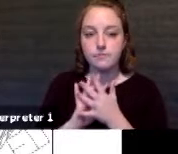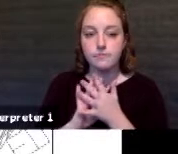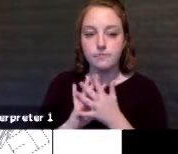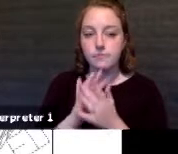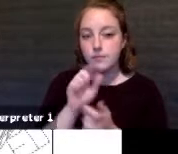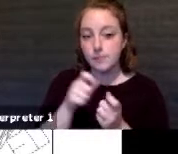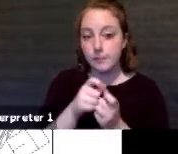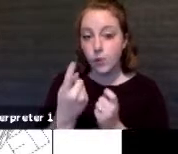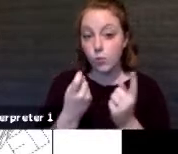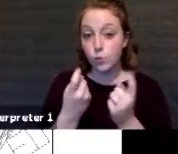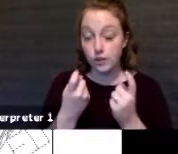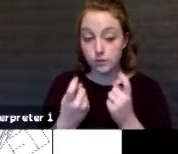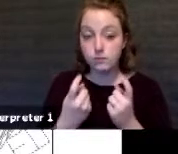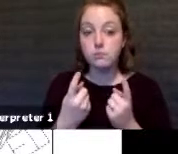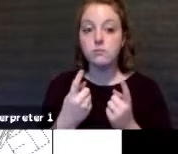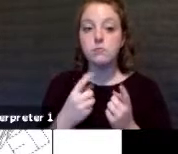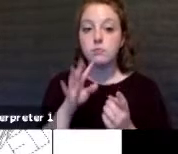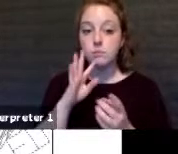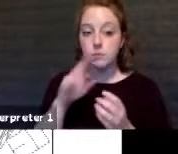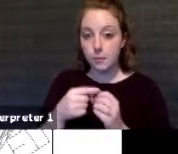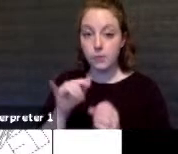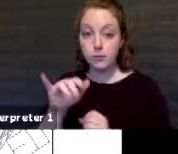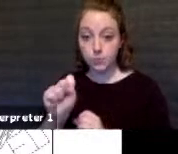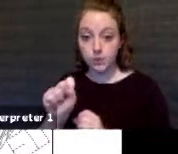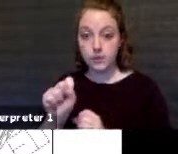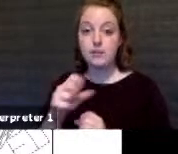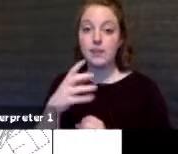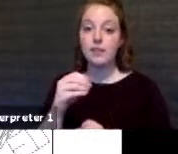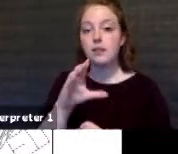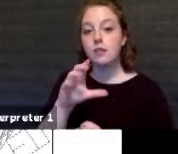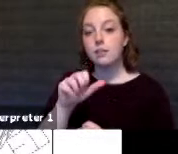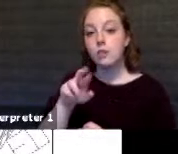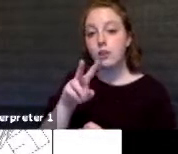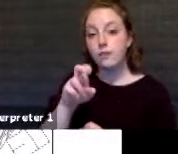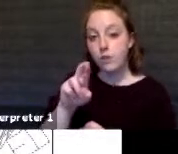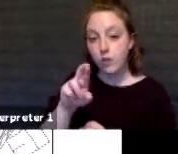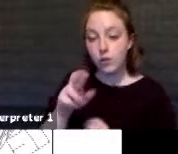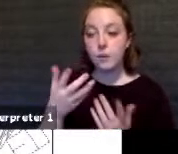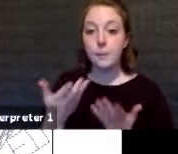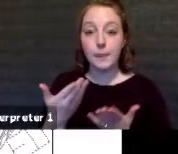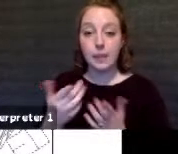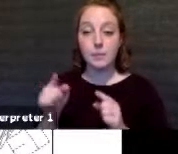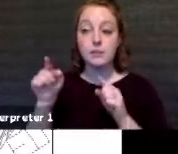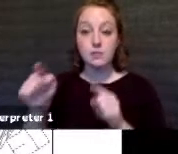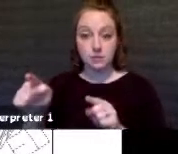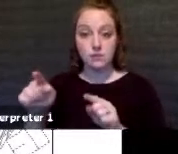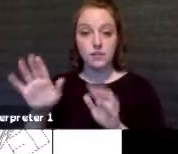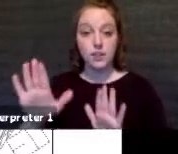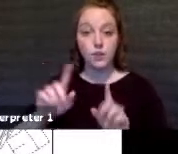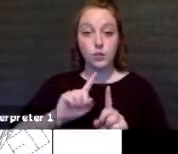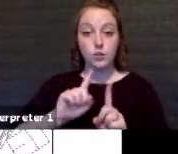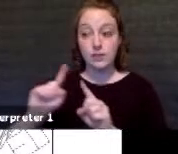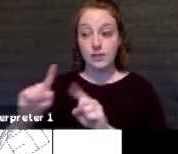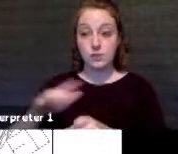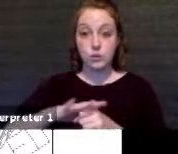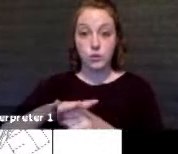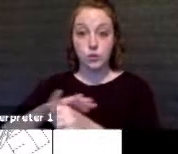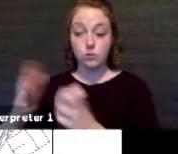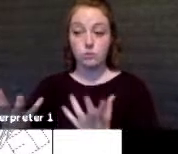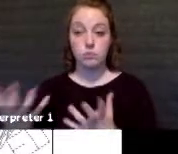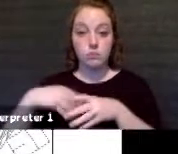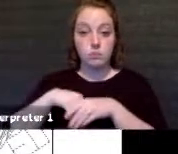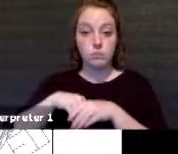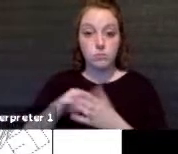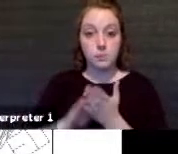questions we got talking about Indian Spring and Carver and the possibility of pulling those two attendance zones together in one new facility